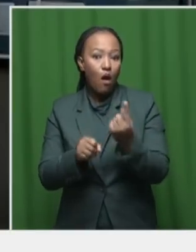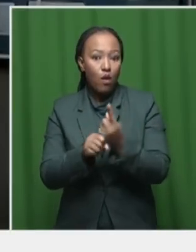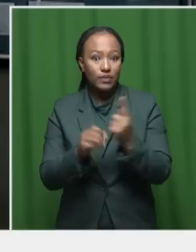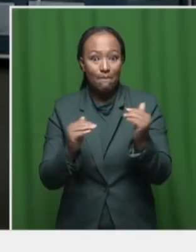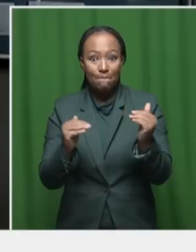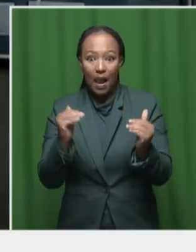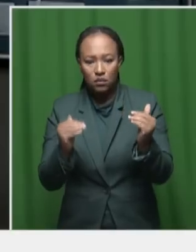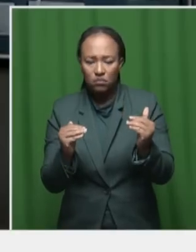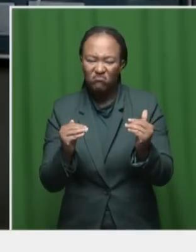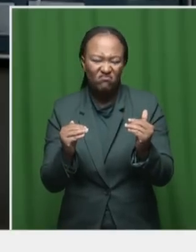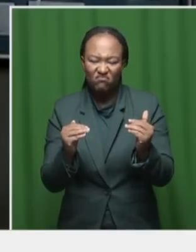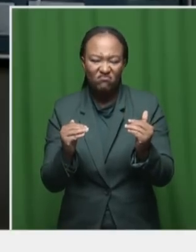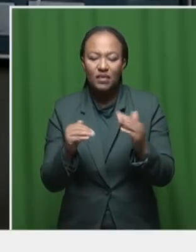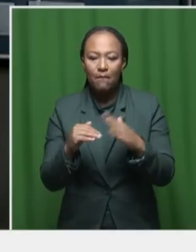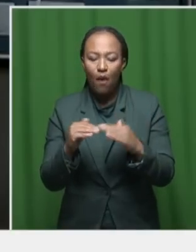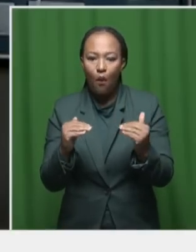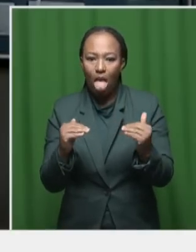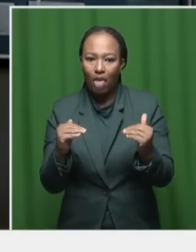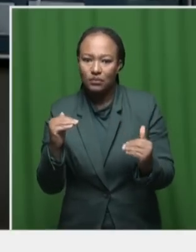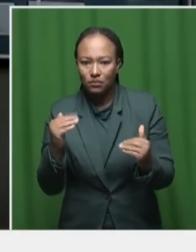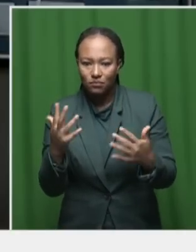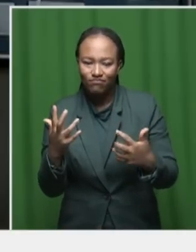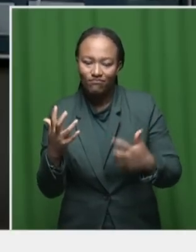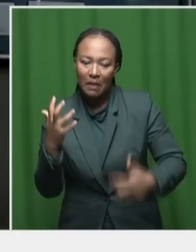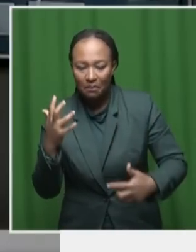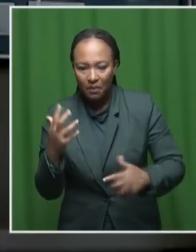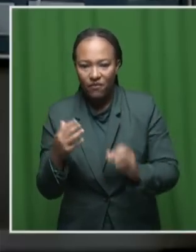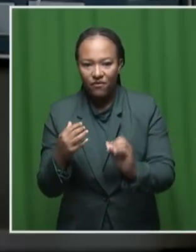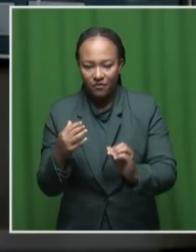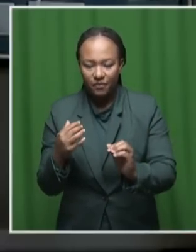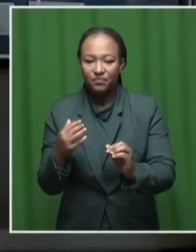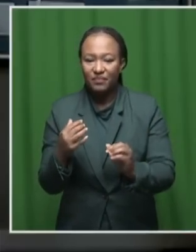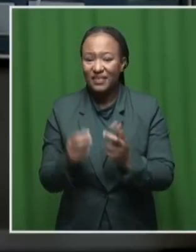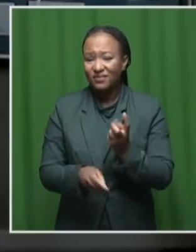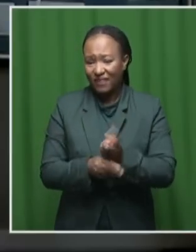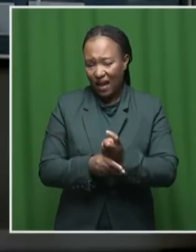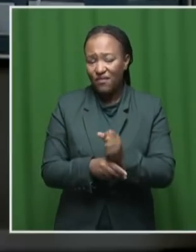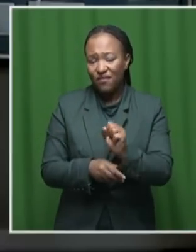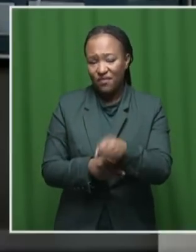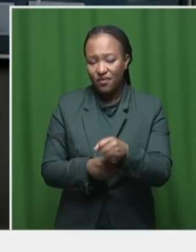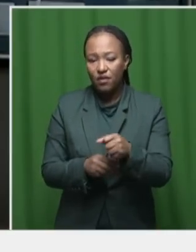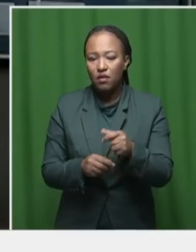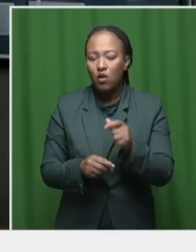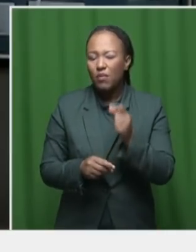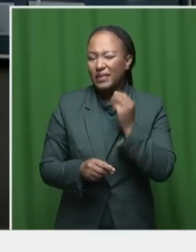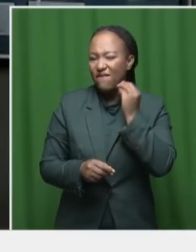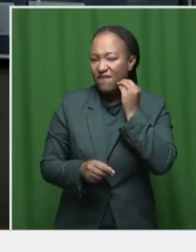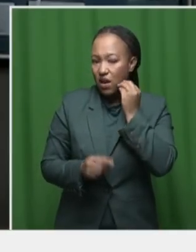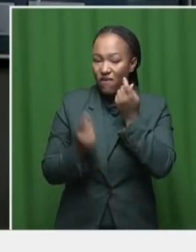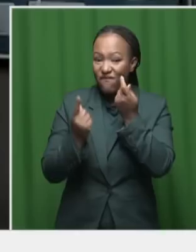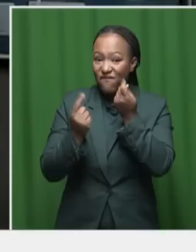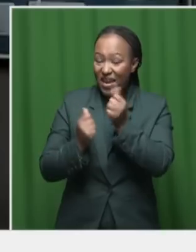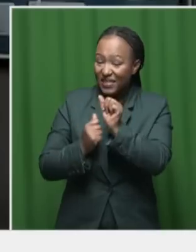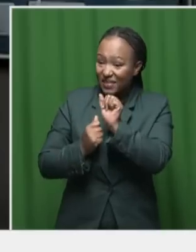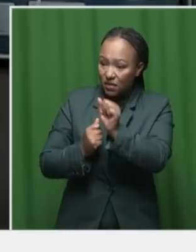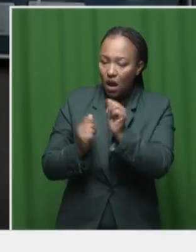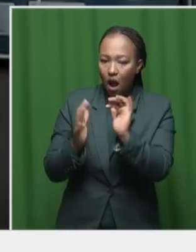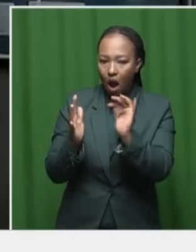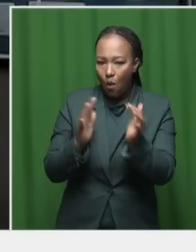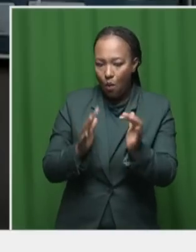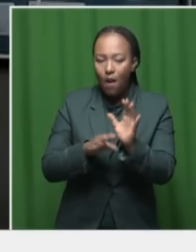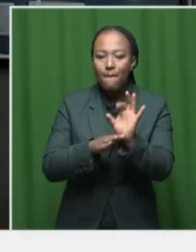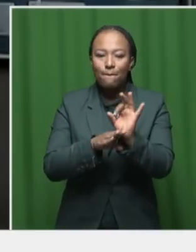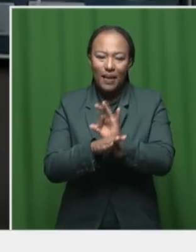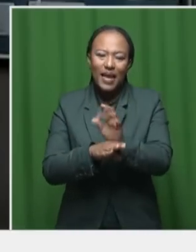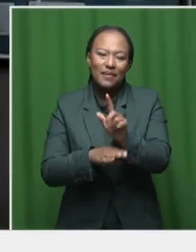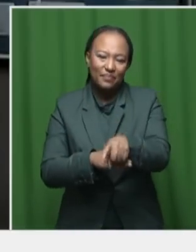balance. It's becoming more and more tough in South Africa. So find out what's going on in your finances and at least have some sort of plan.